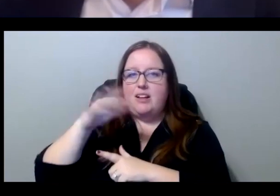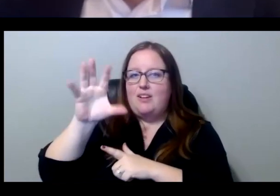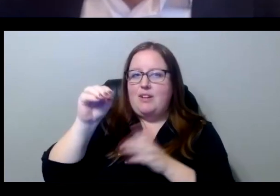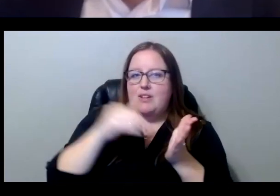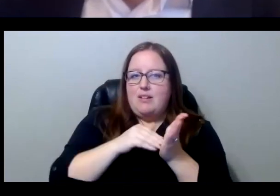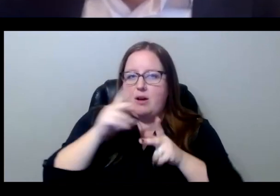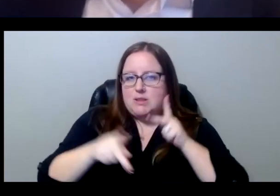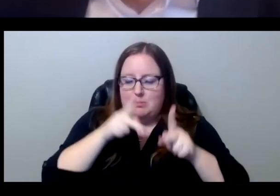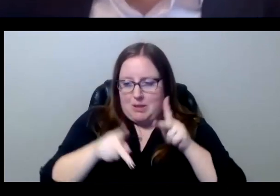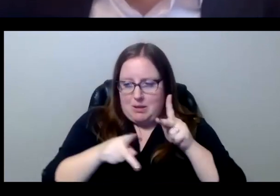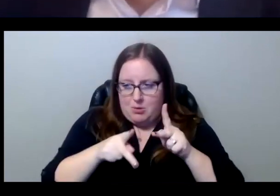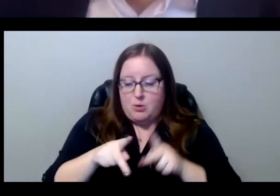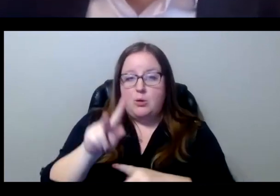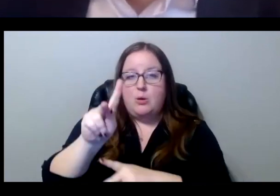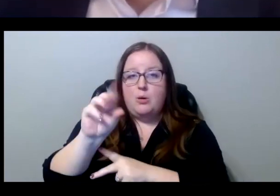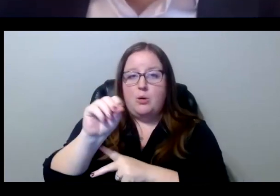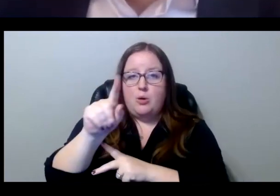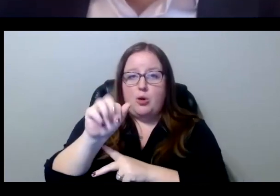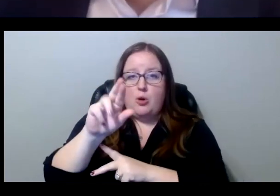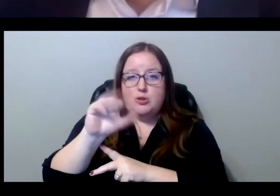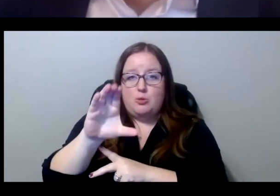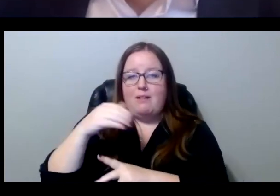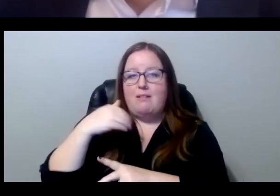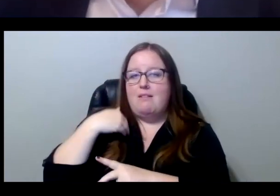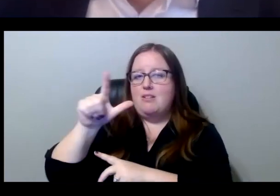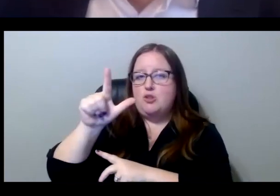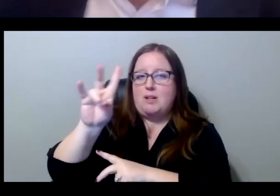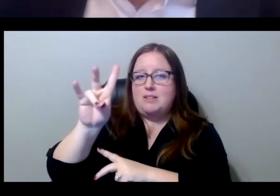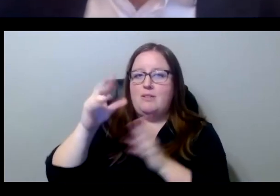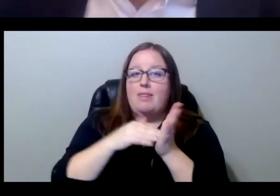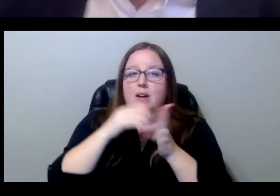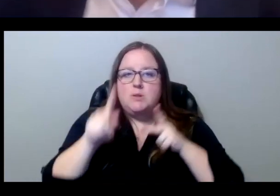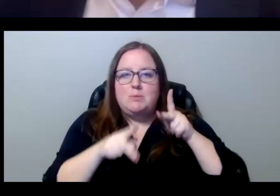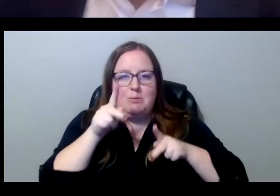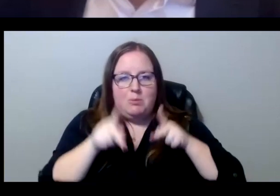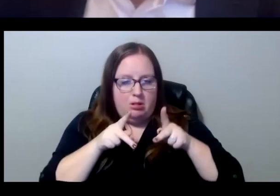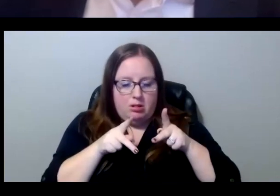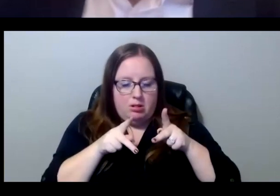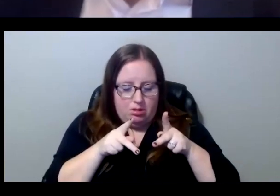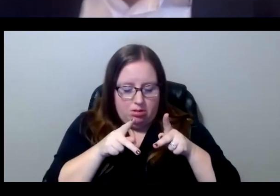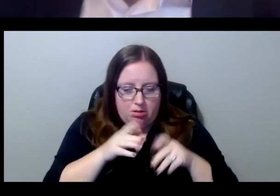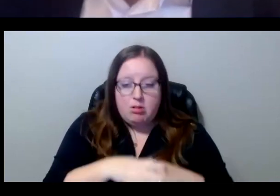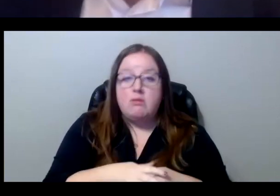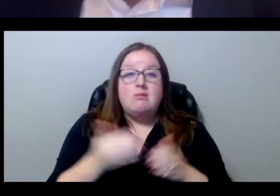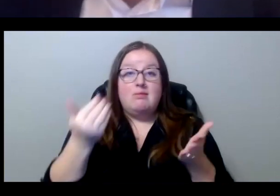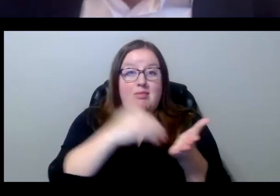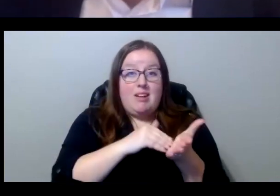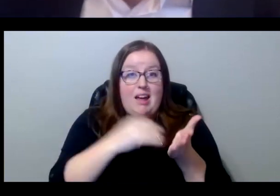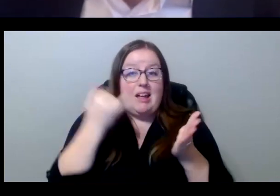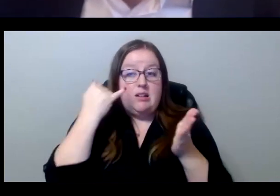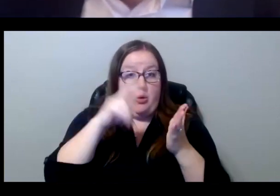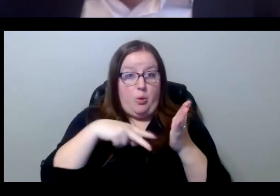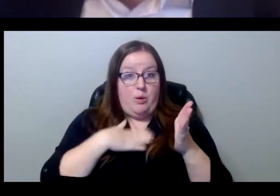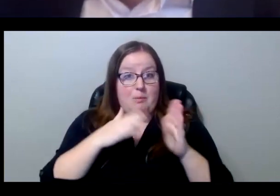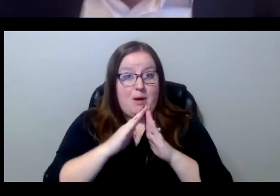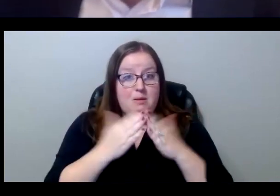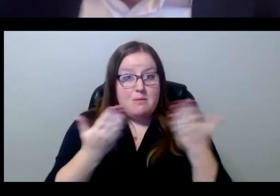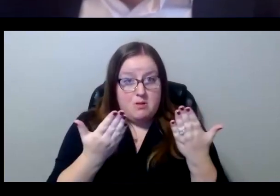They began mostly in late May of 1992. The three most notorious are Omarska, and this is a picture